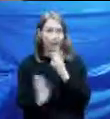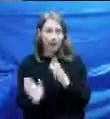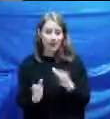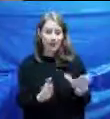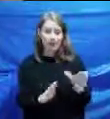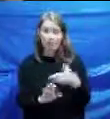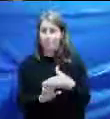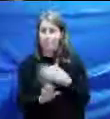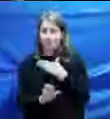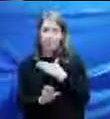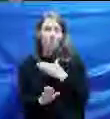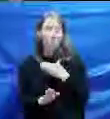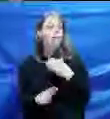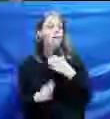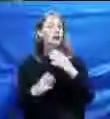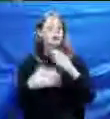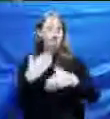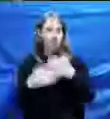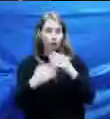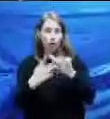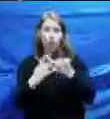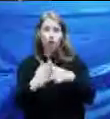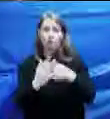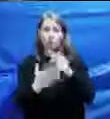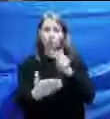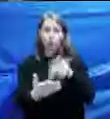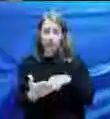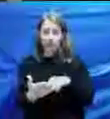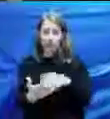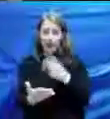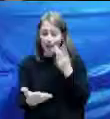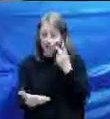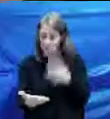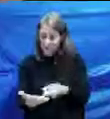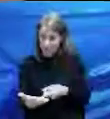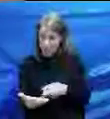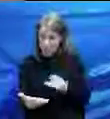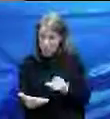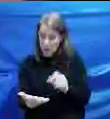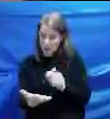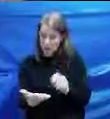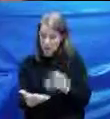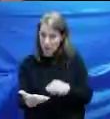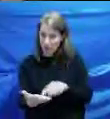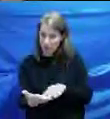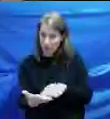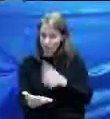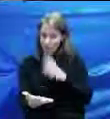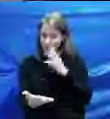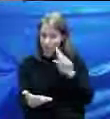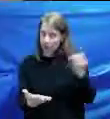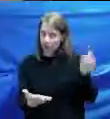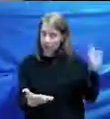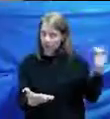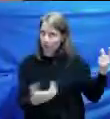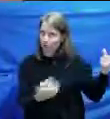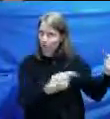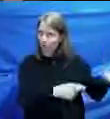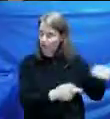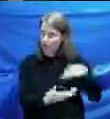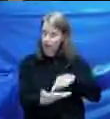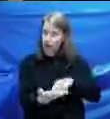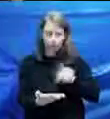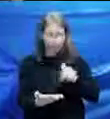confront, an allusion to some other event. Right. And you have to have now ready information to support the student in that moment, because